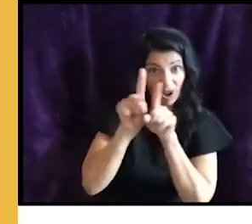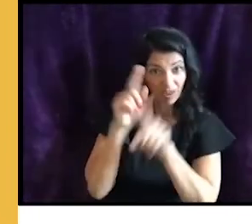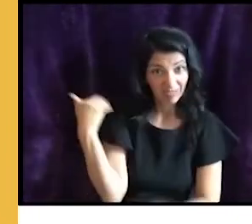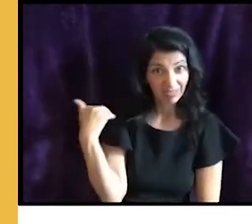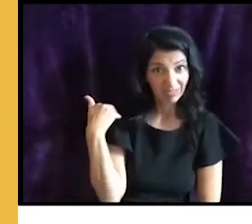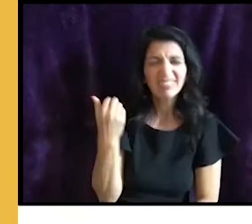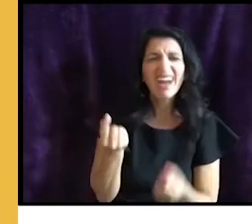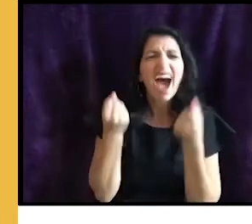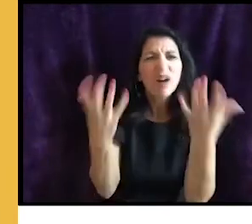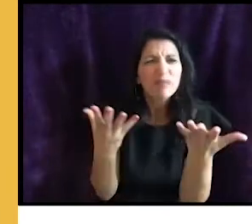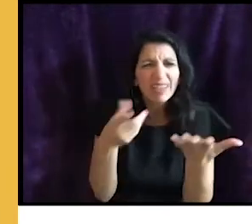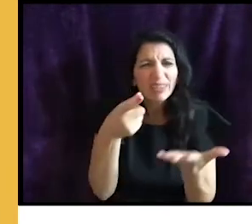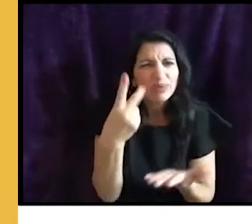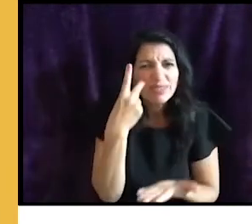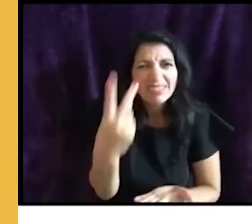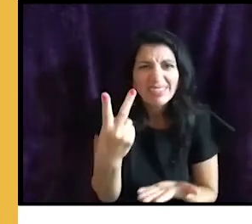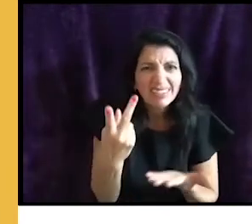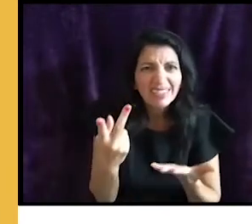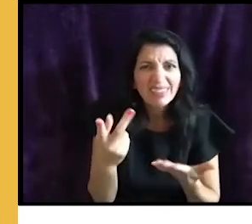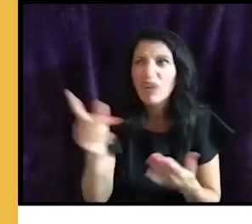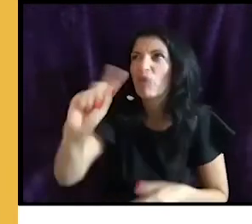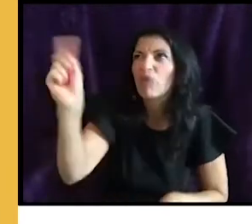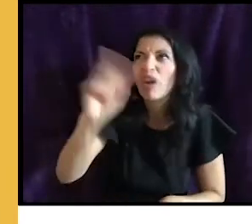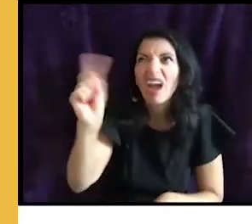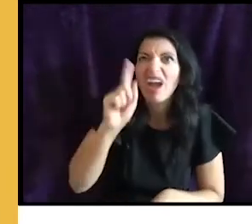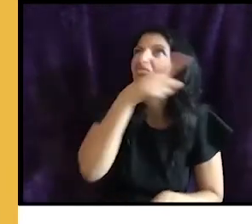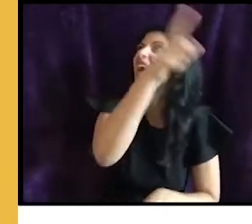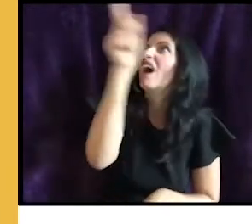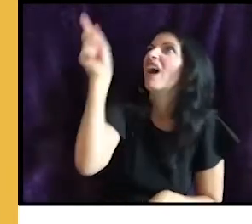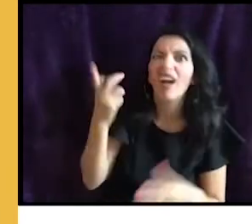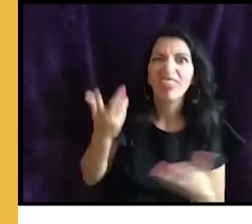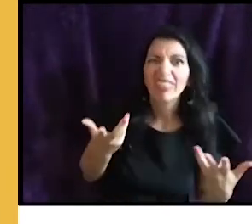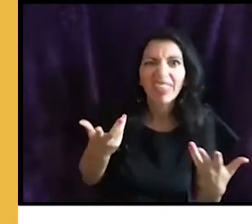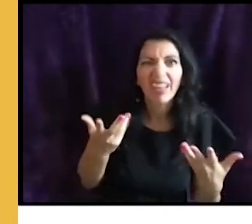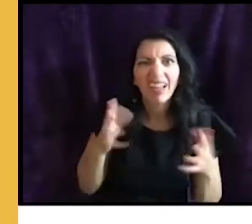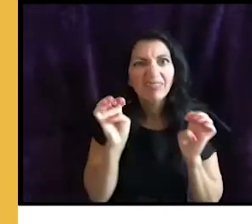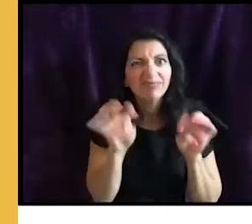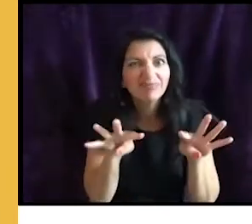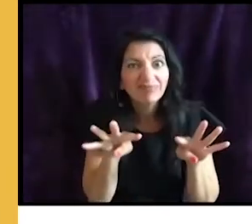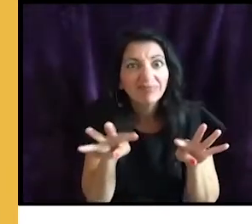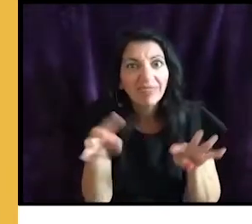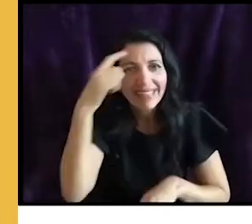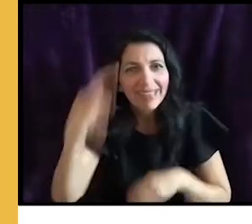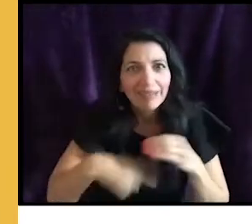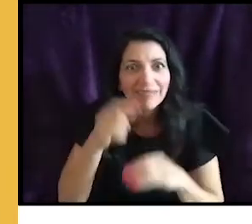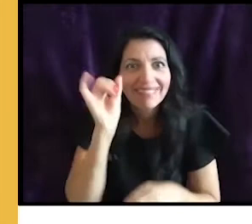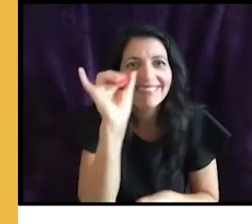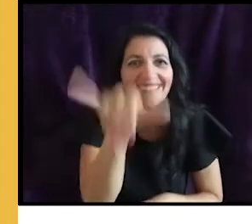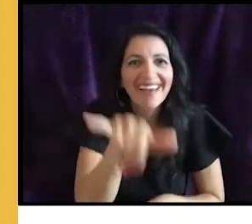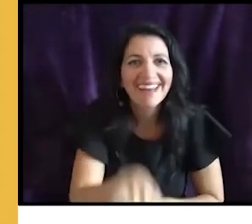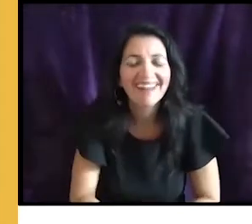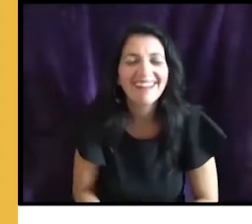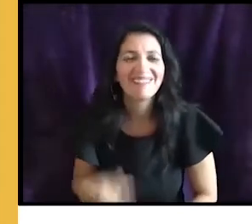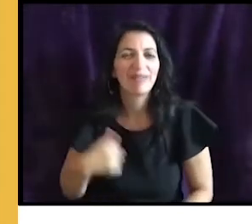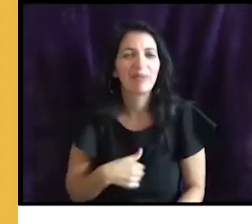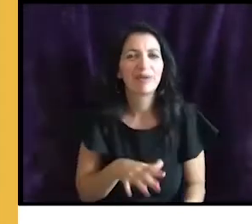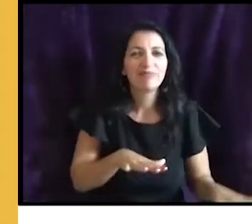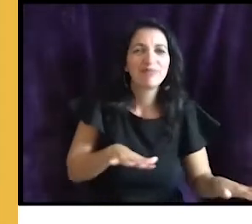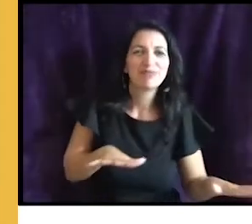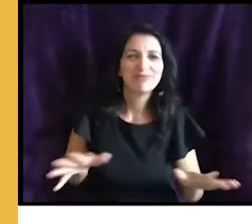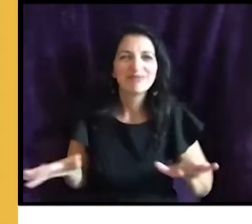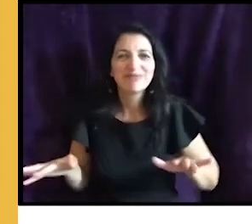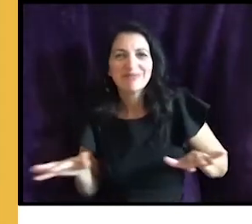the stars? How many do you see? Where do you think they are? Think about